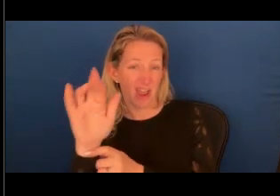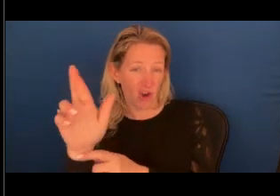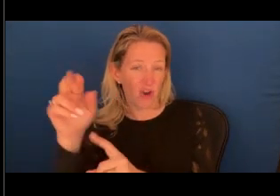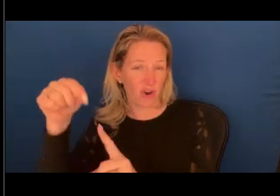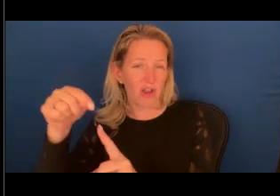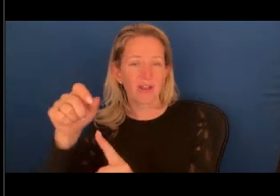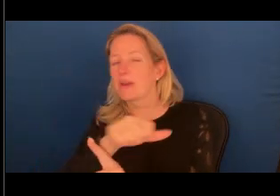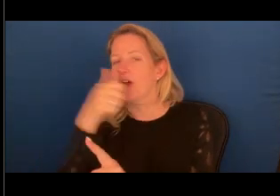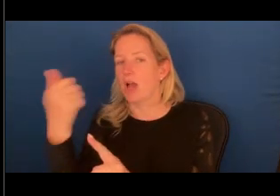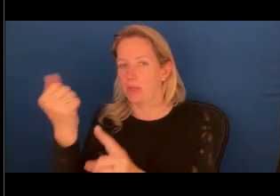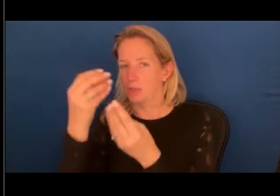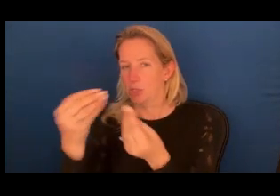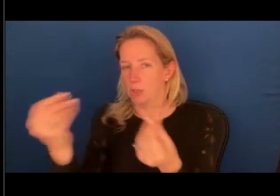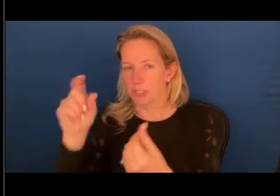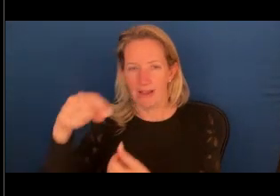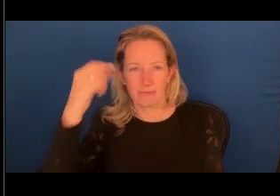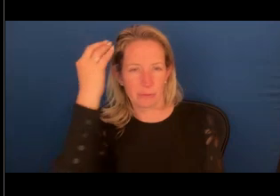thank